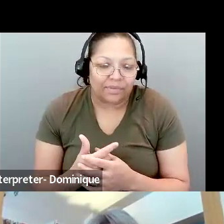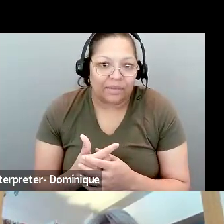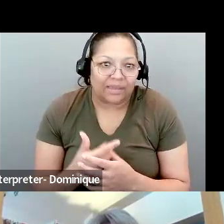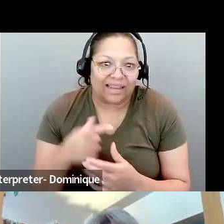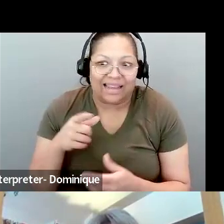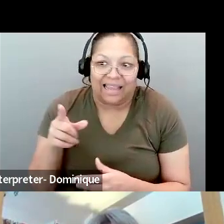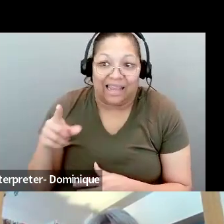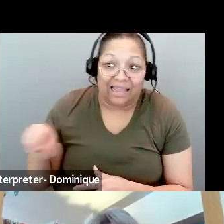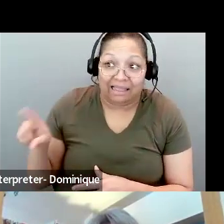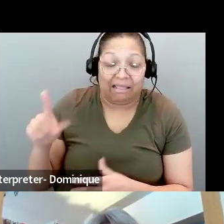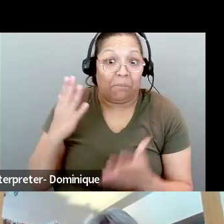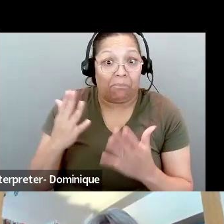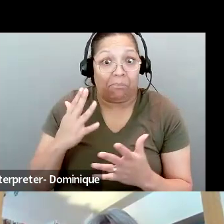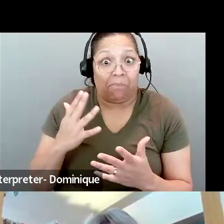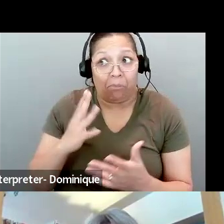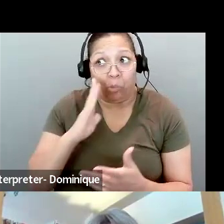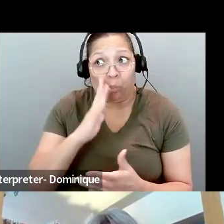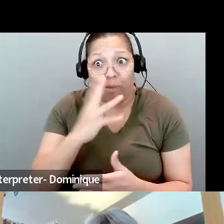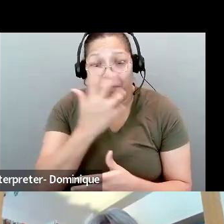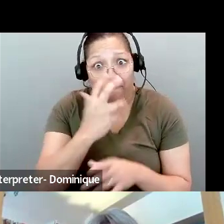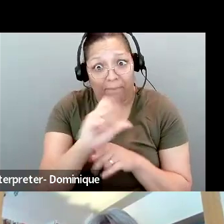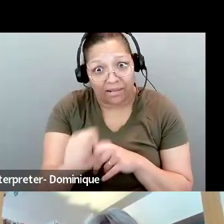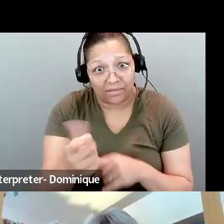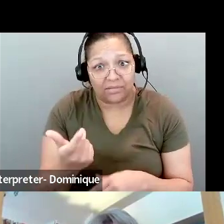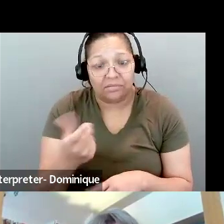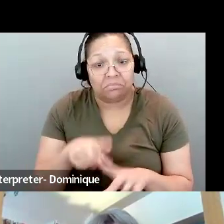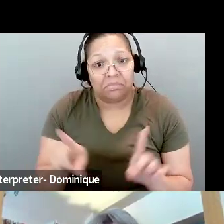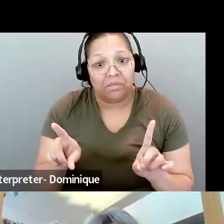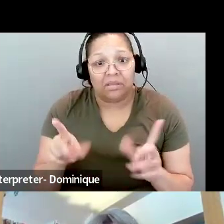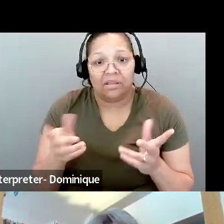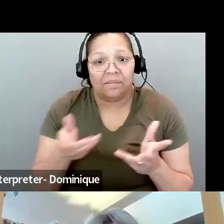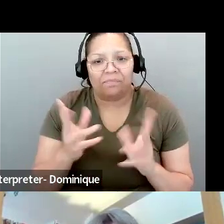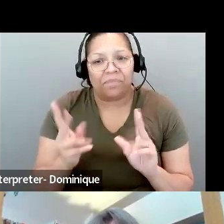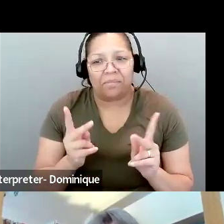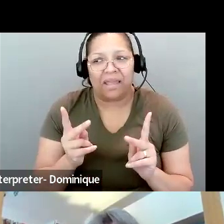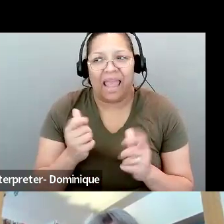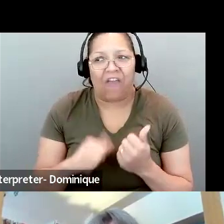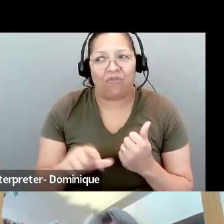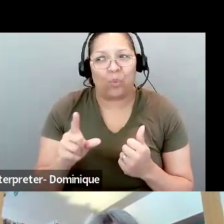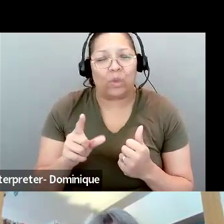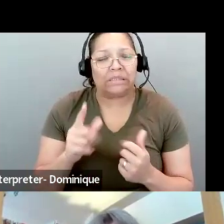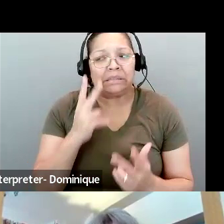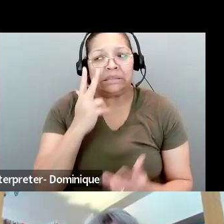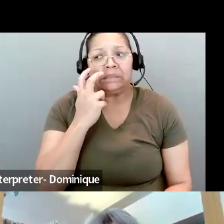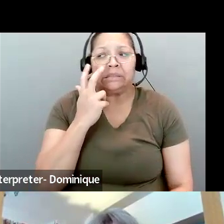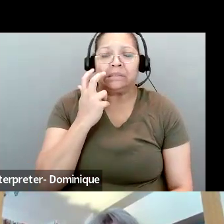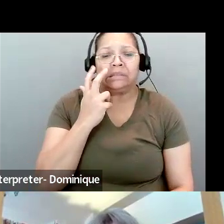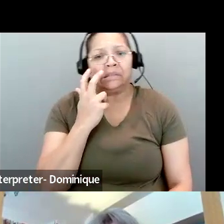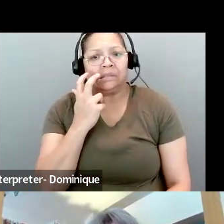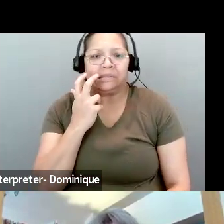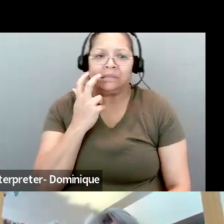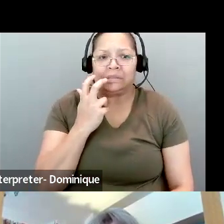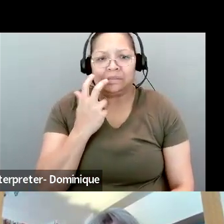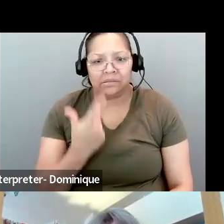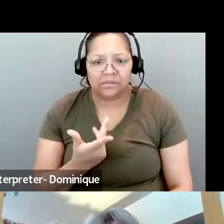these folks are going to be amazing, but um everyone's a little bit skeptical, if to go out on a